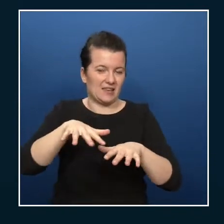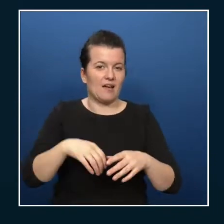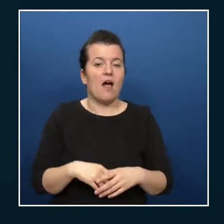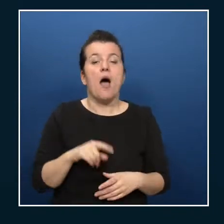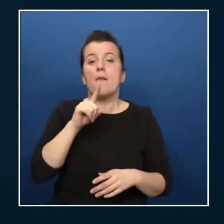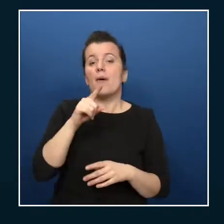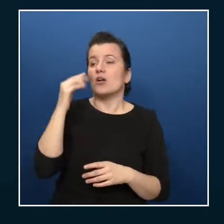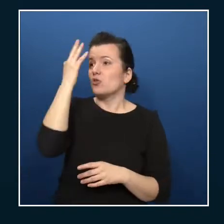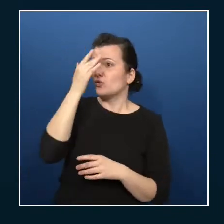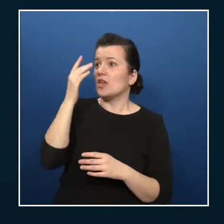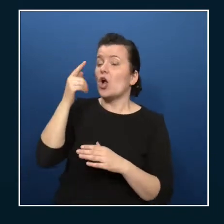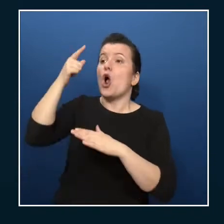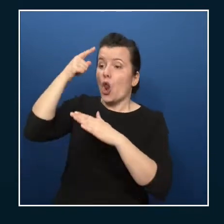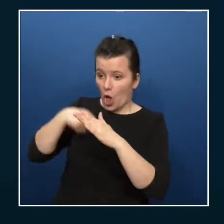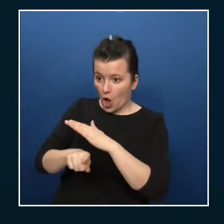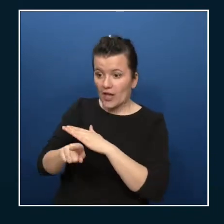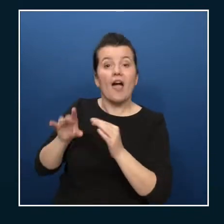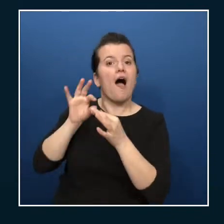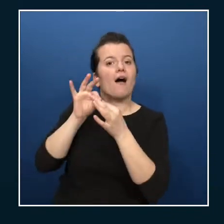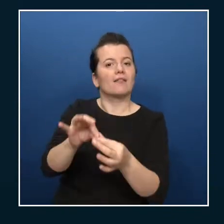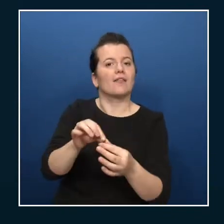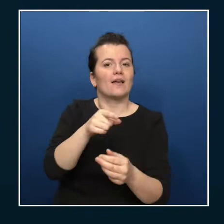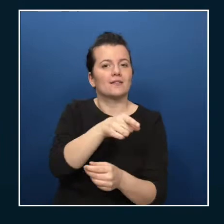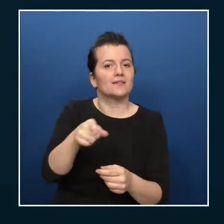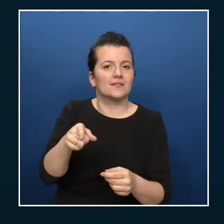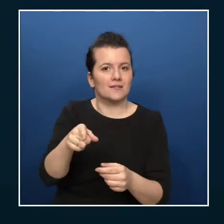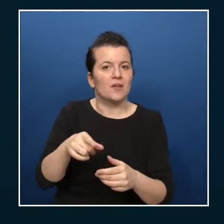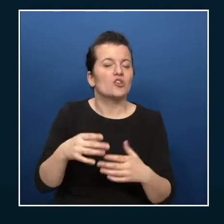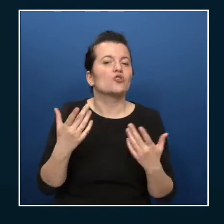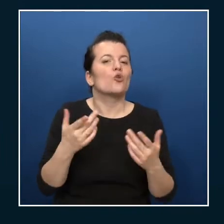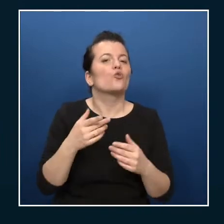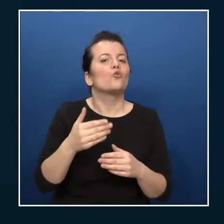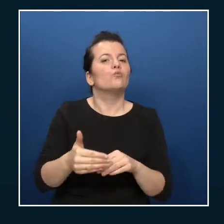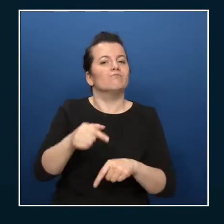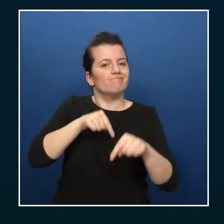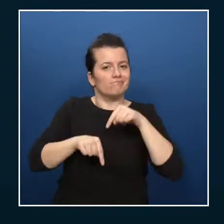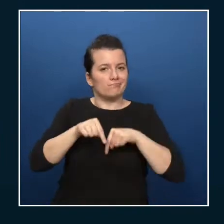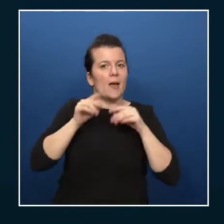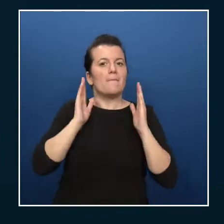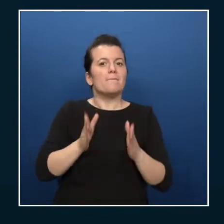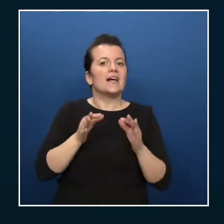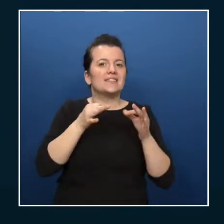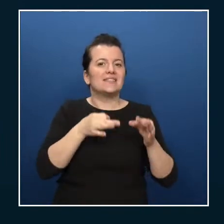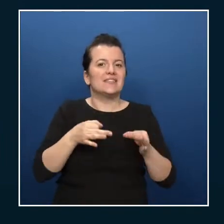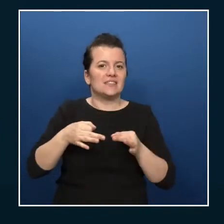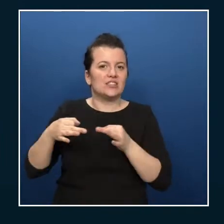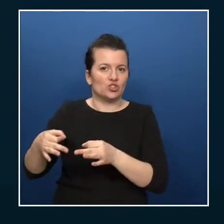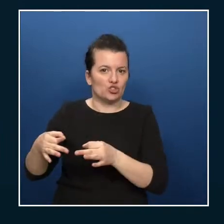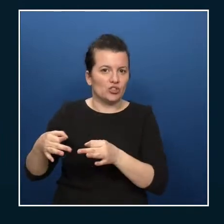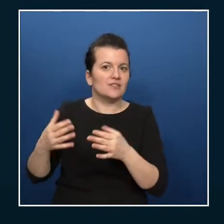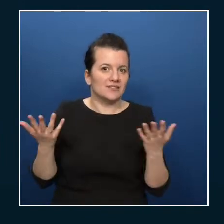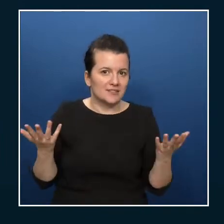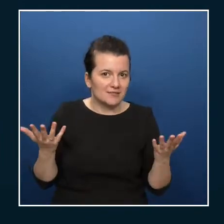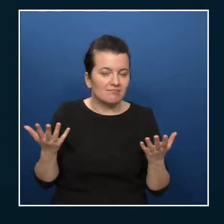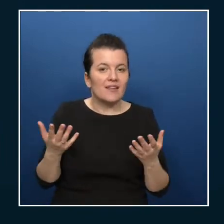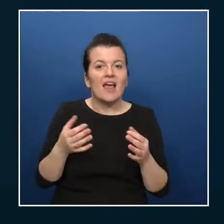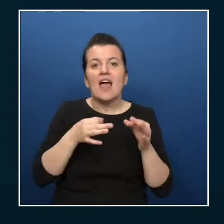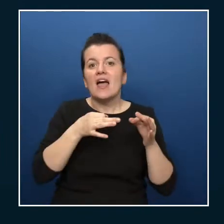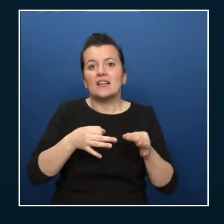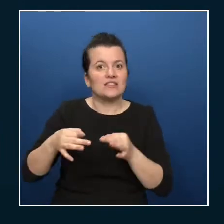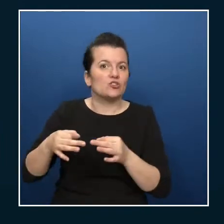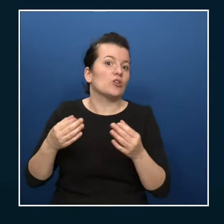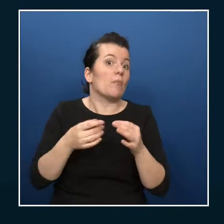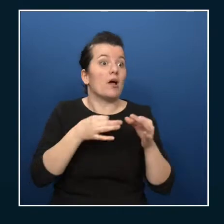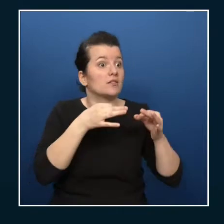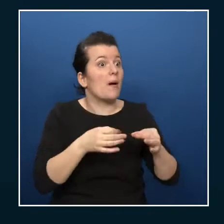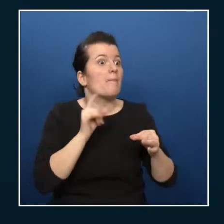So you have to make certain decisions, and certain decisions are binding, like, hey, if I